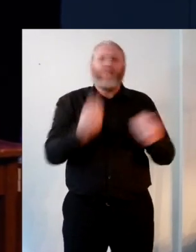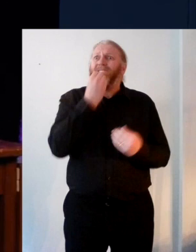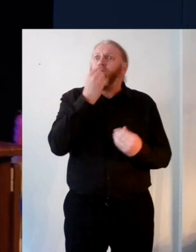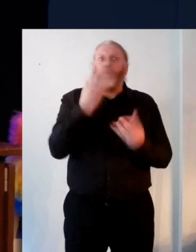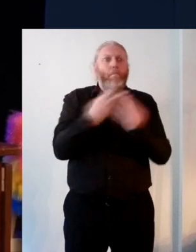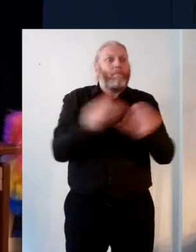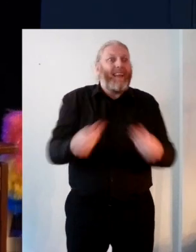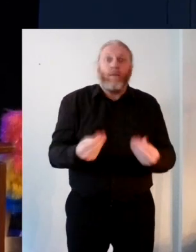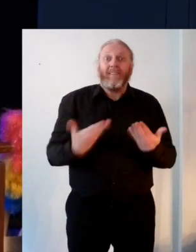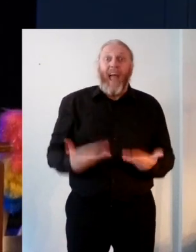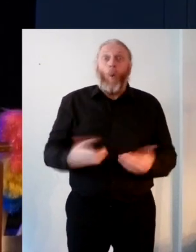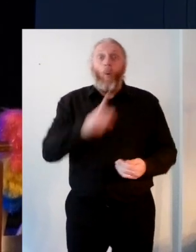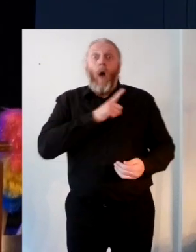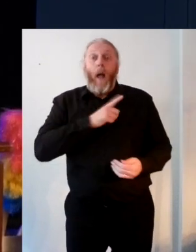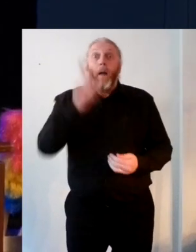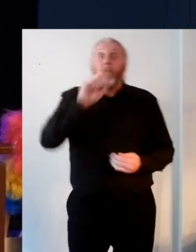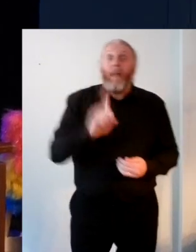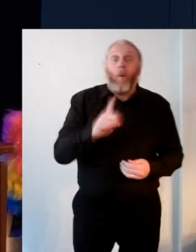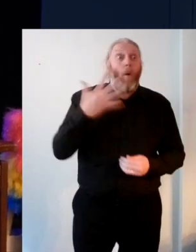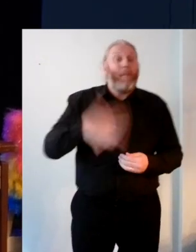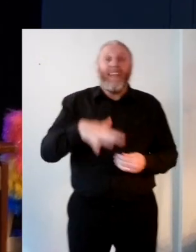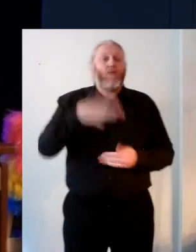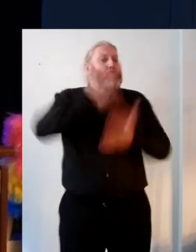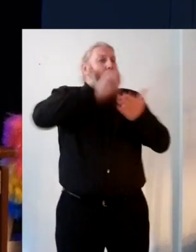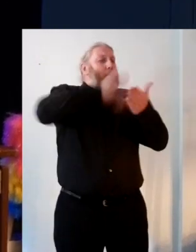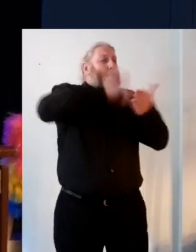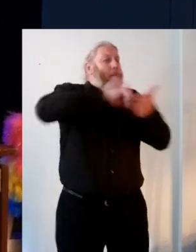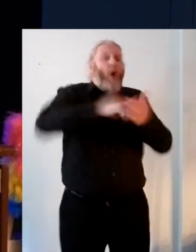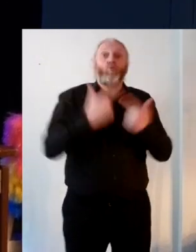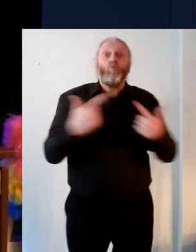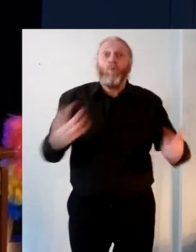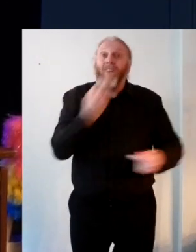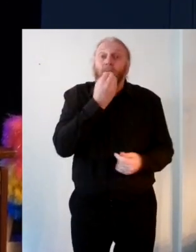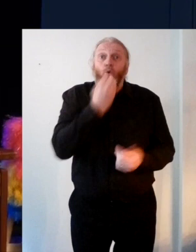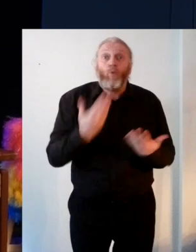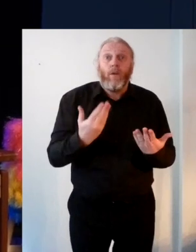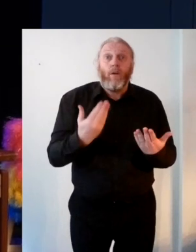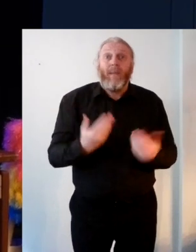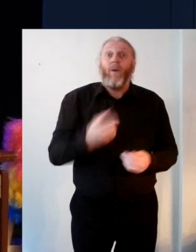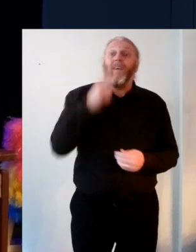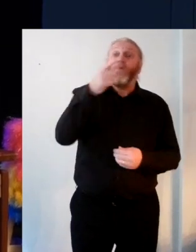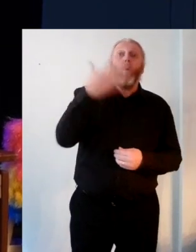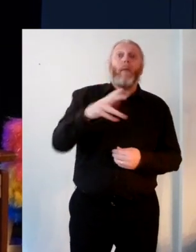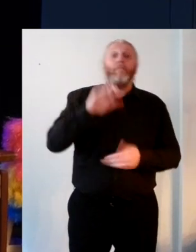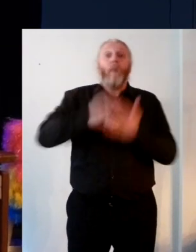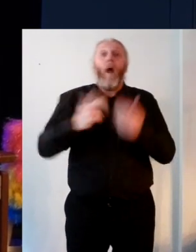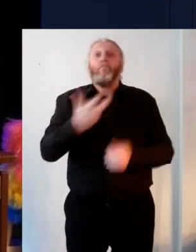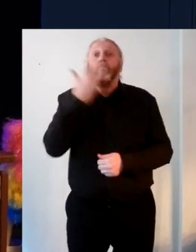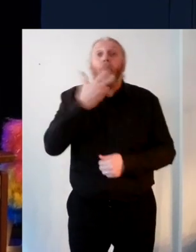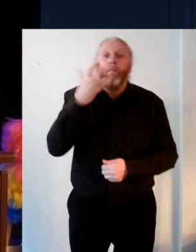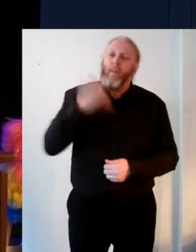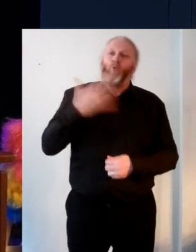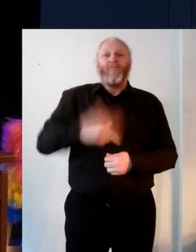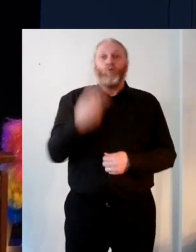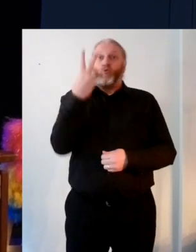moment because people are panic buying and they're buying too much food, you see. Now, if you're getting some plums, you probably only need